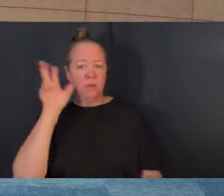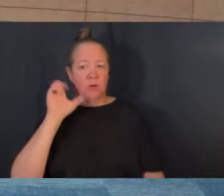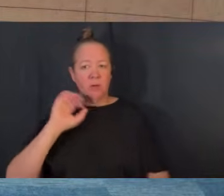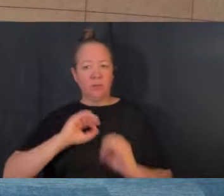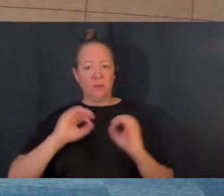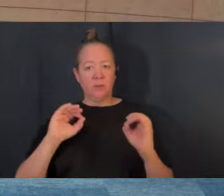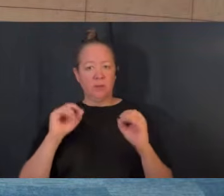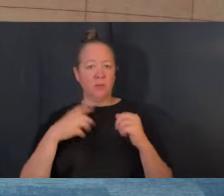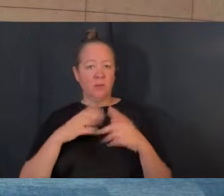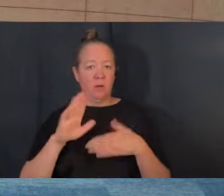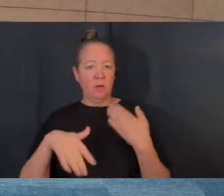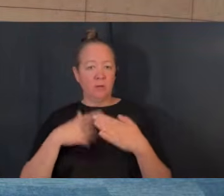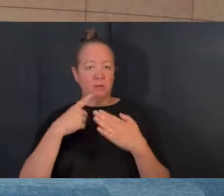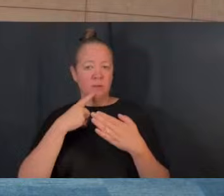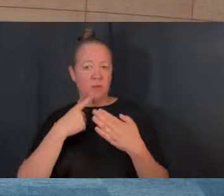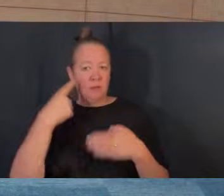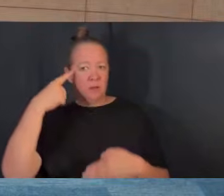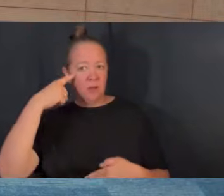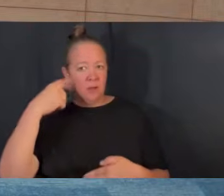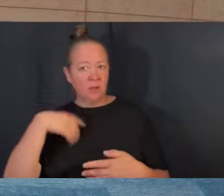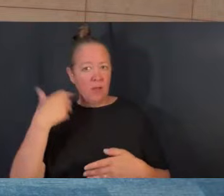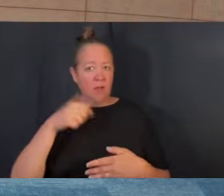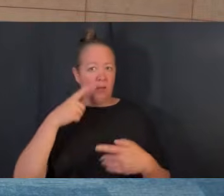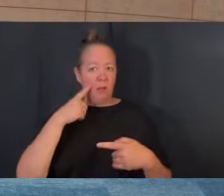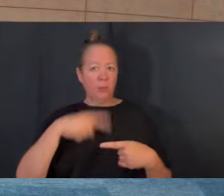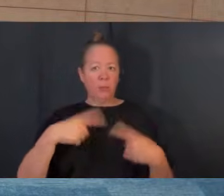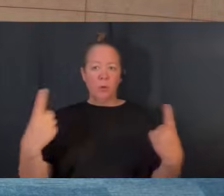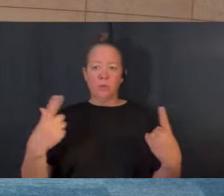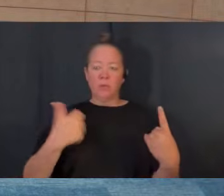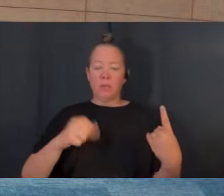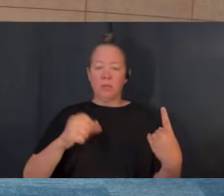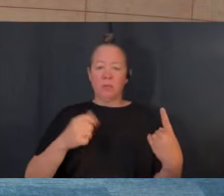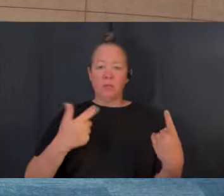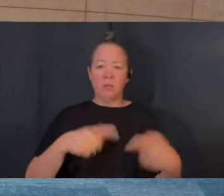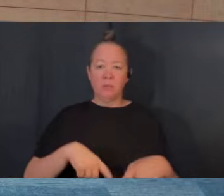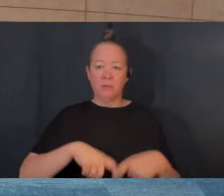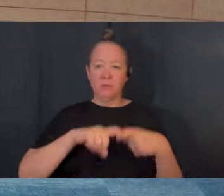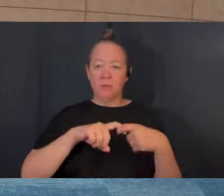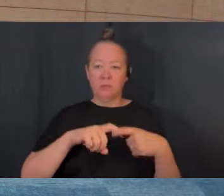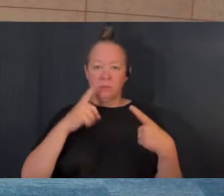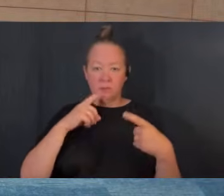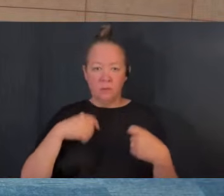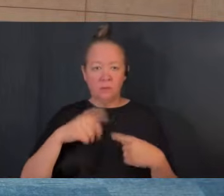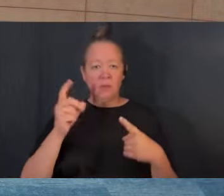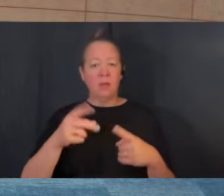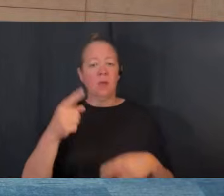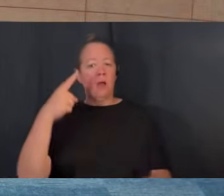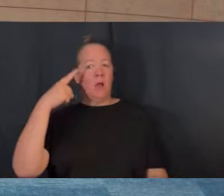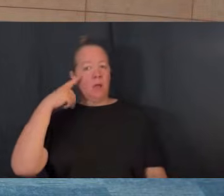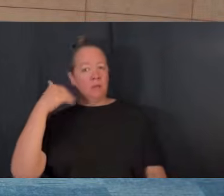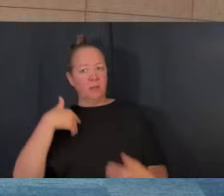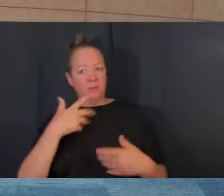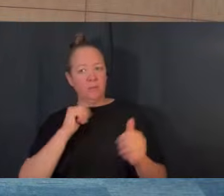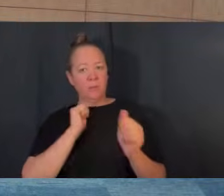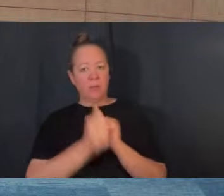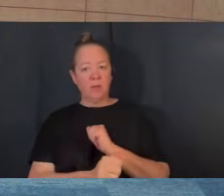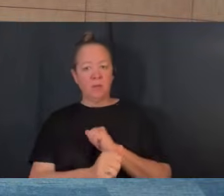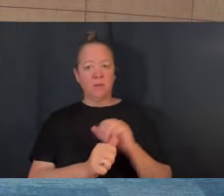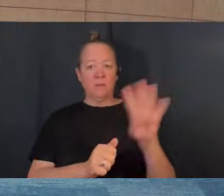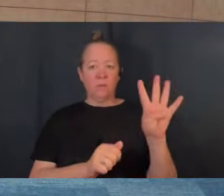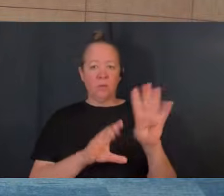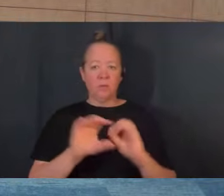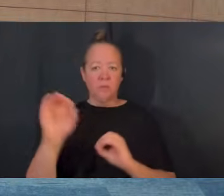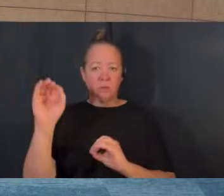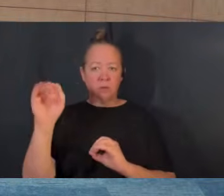say aye. Aye. Any opposed? Any abstentions? The ayes have it. The motion passes 4-0. Have a good night and a good month.